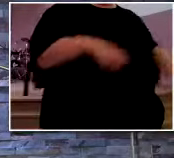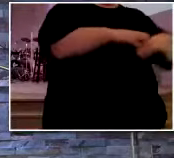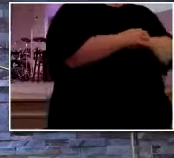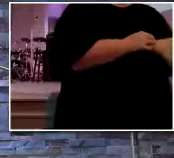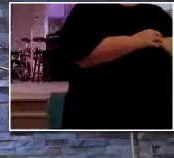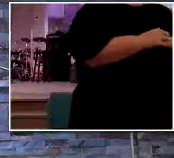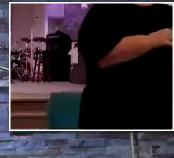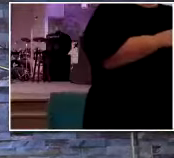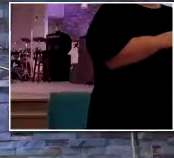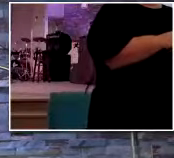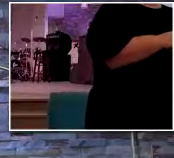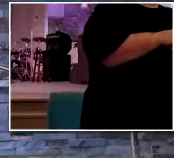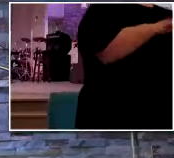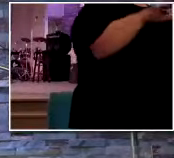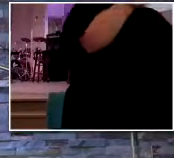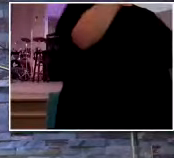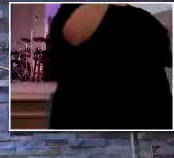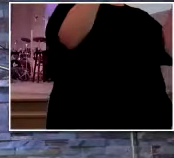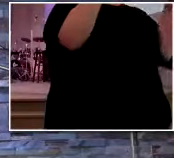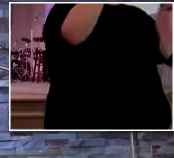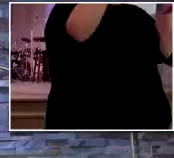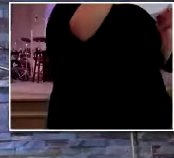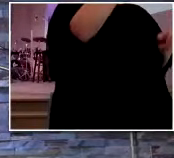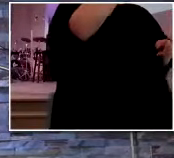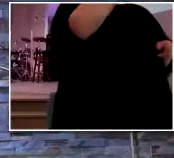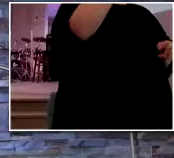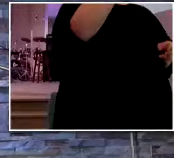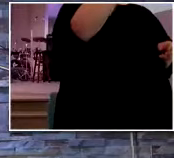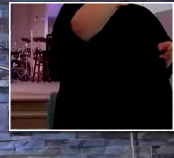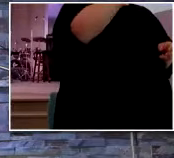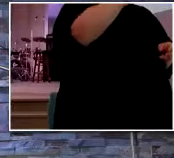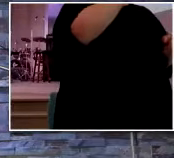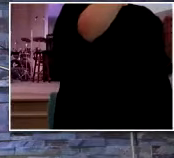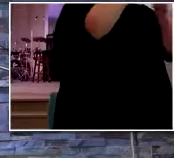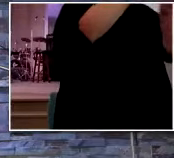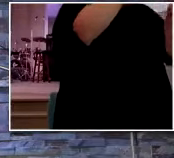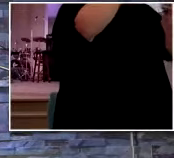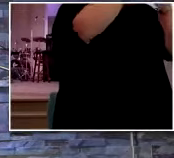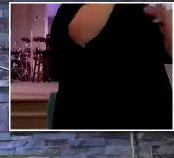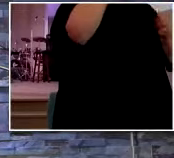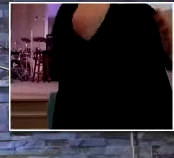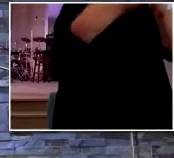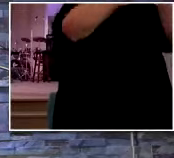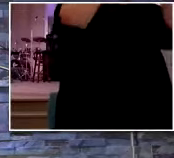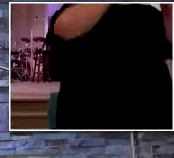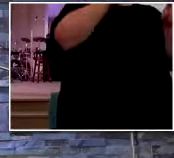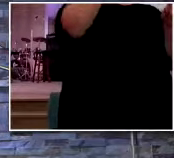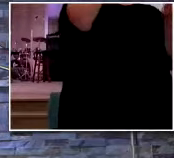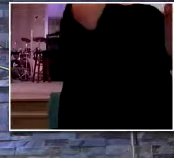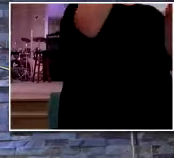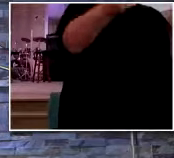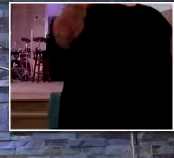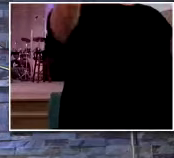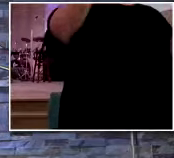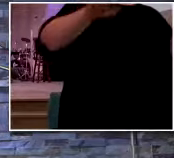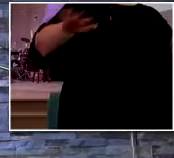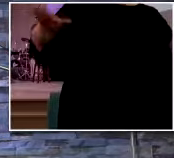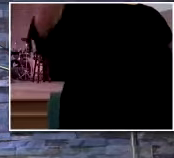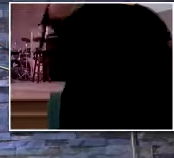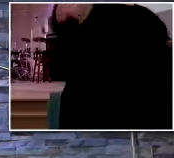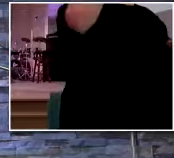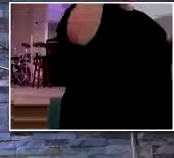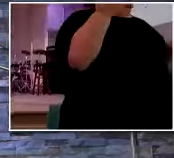the simple salvation message is for every person. It's for everybody. If you're in this place